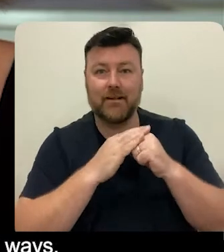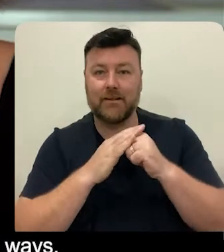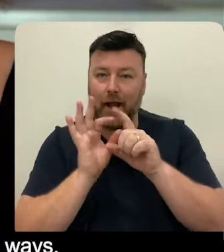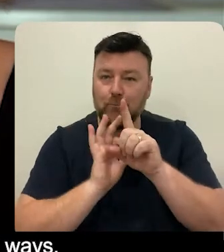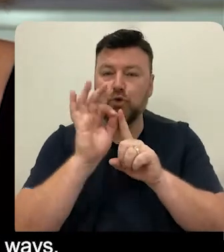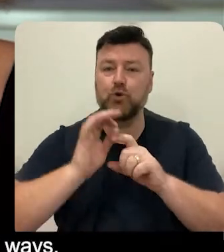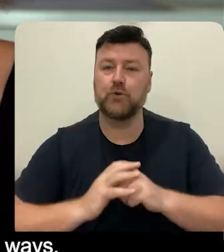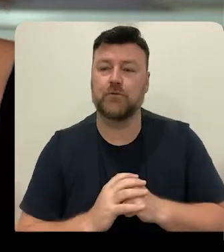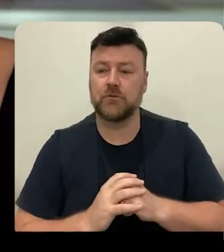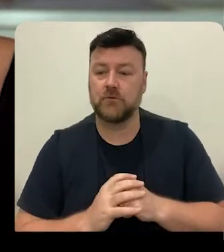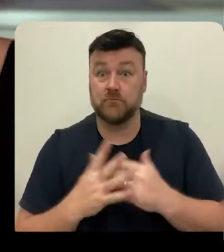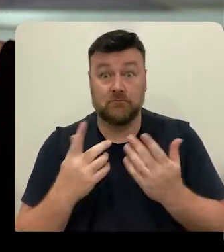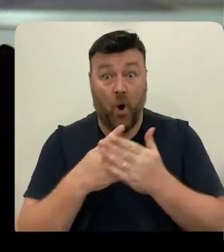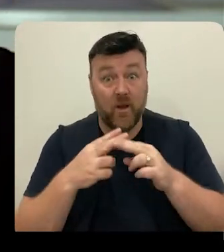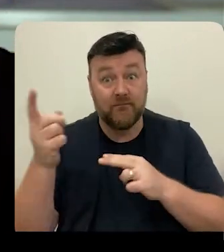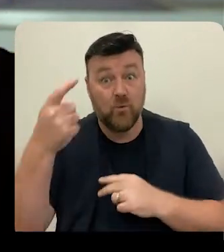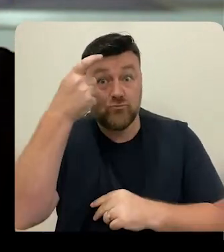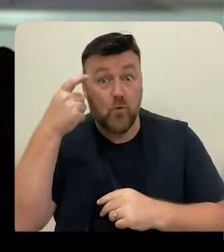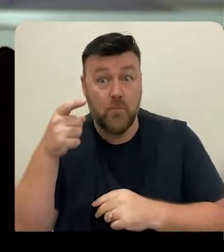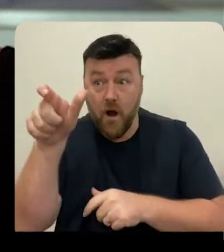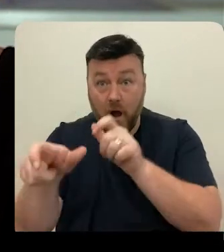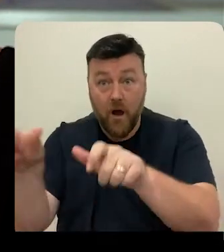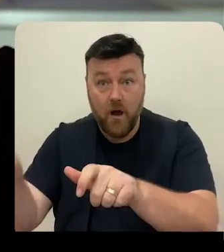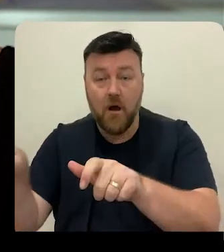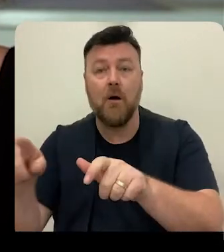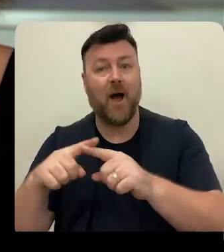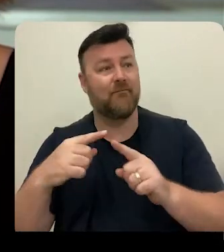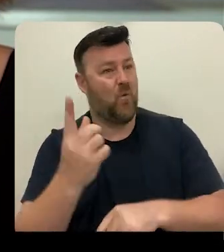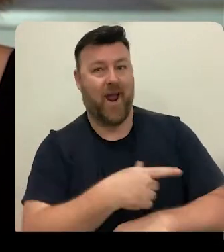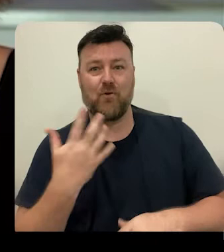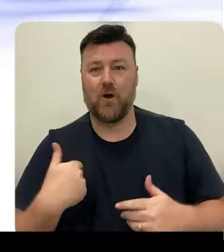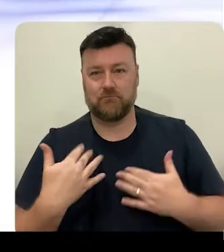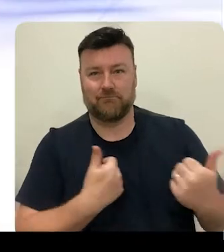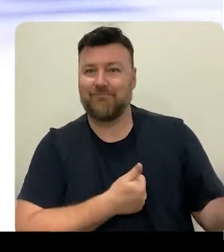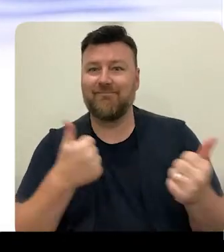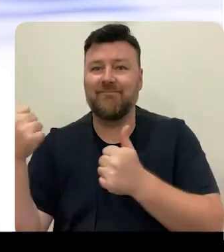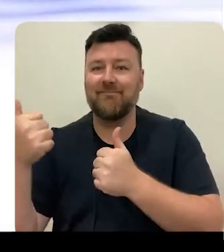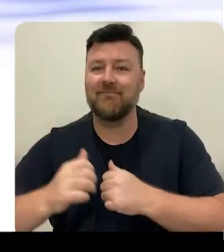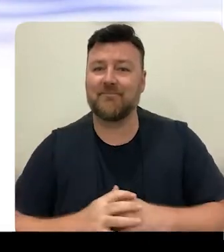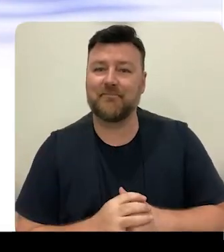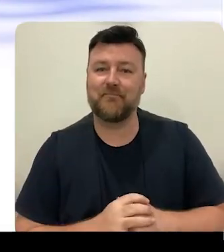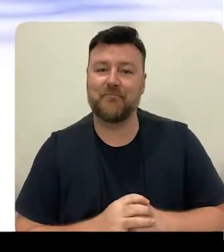in beneficial ways, not only for trauma survivors, but for all of us with general wellbeing.